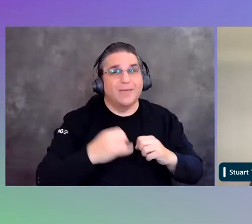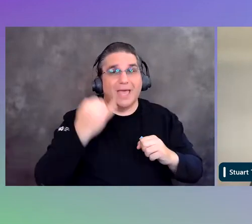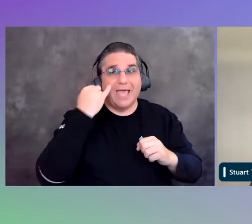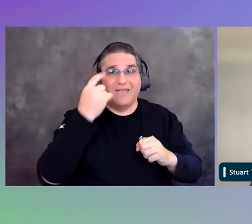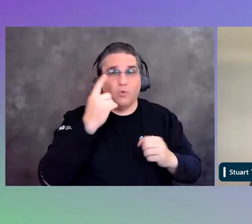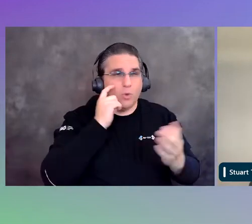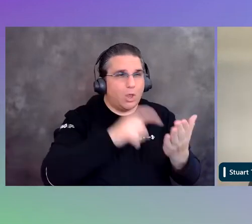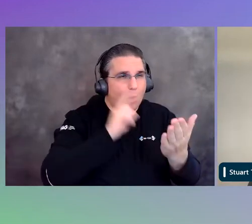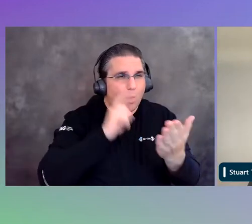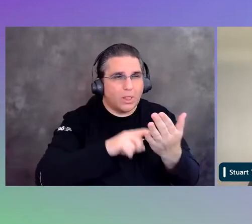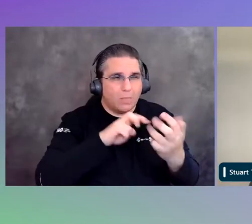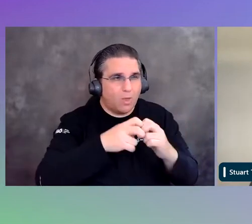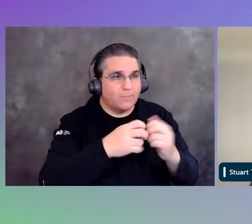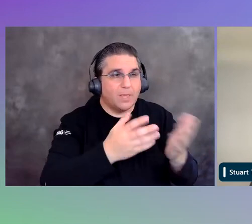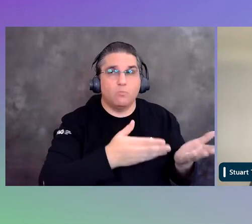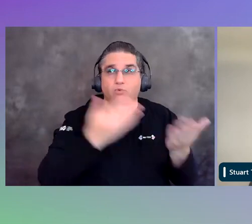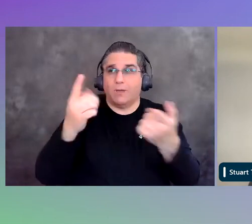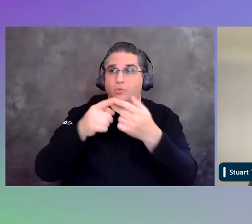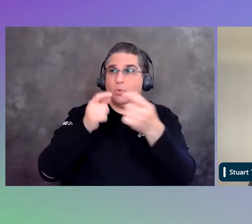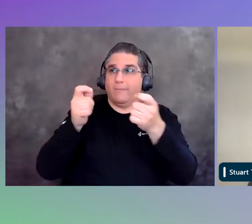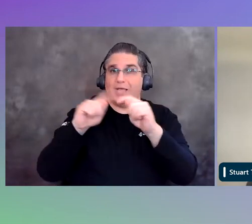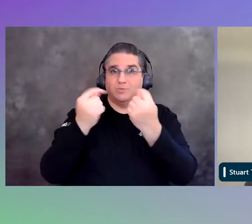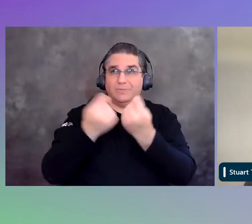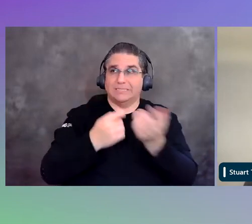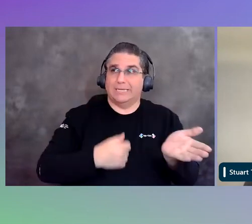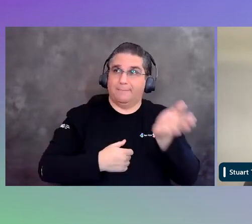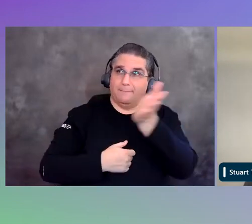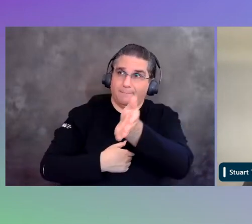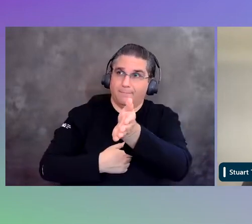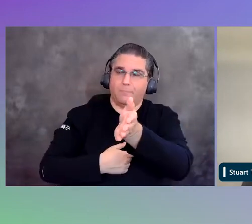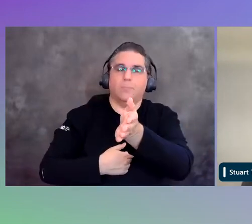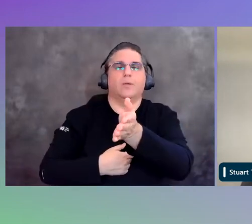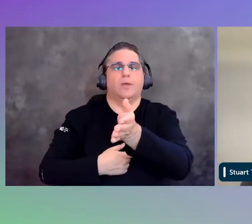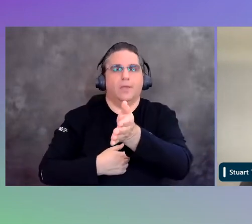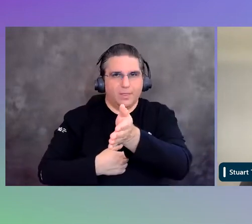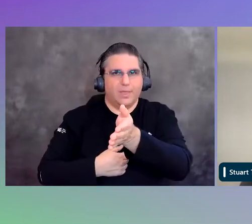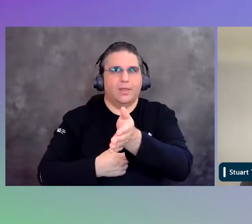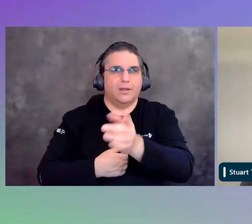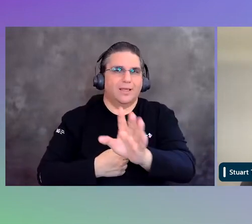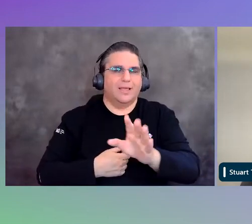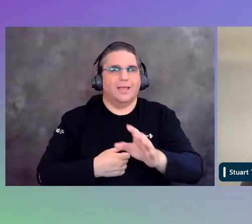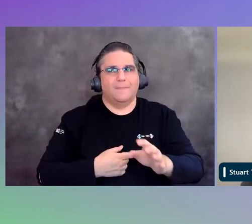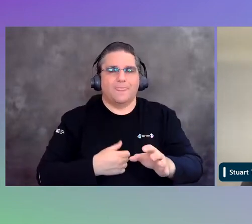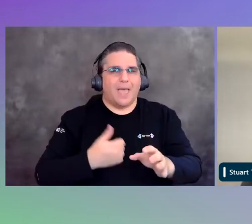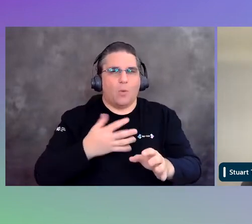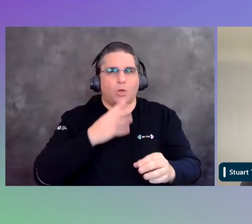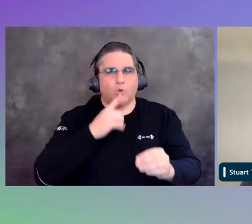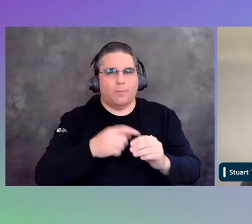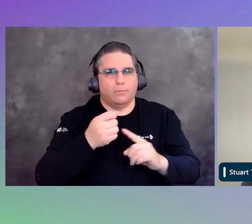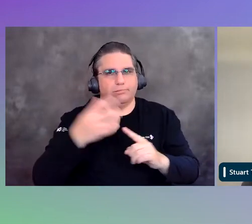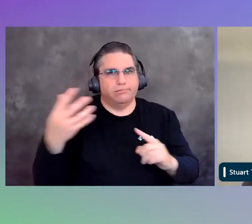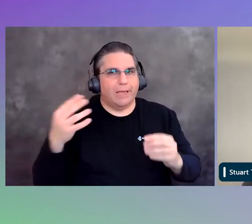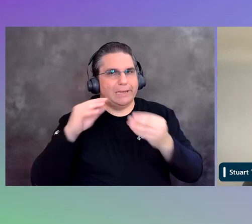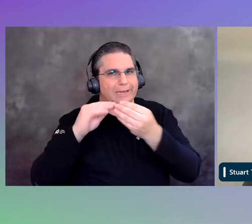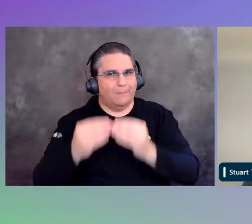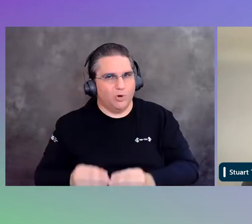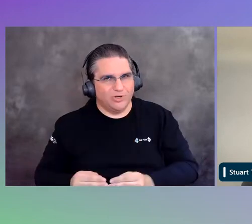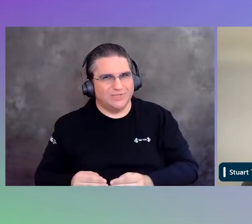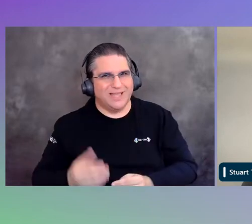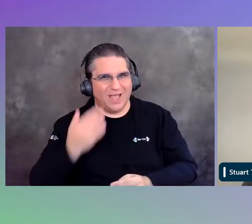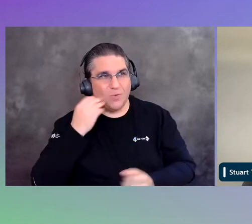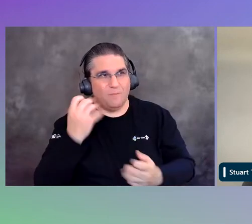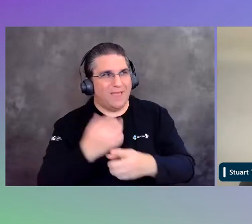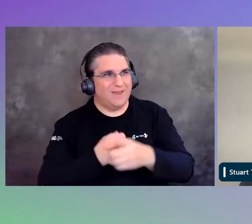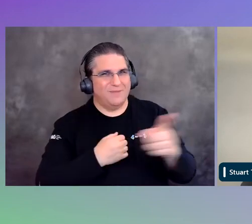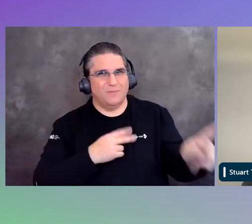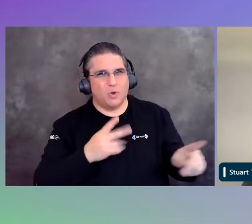team, um, and then you can relate that to, and I'm not going to go into the numbers today because lots of people talked about them, but I